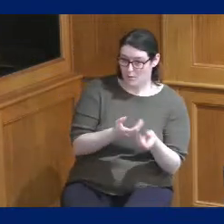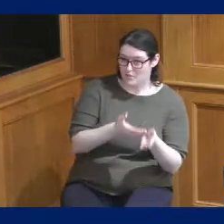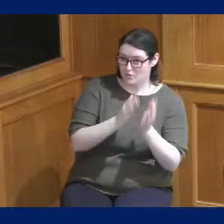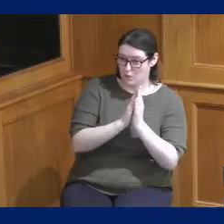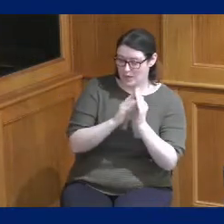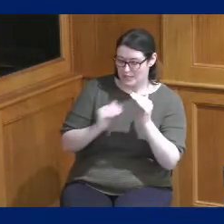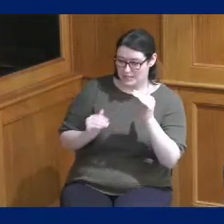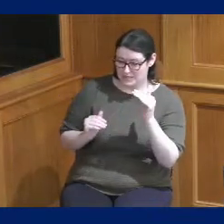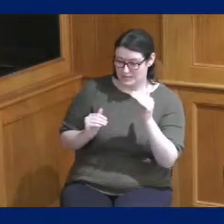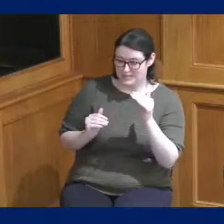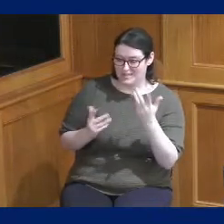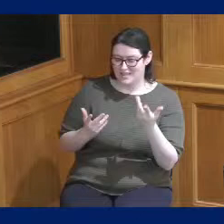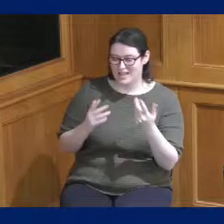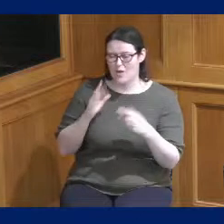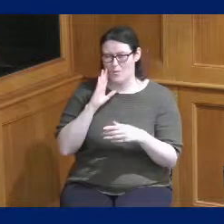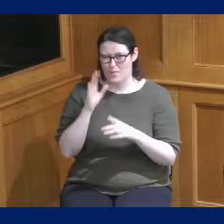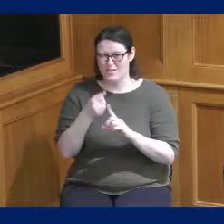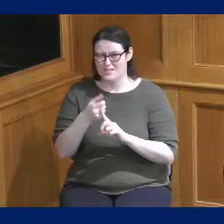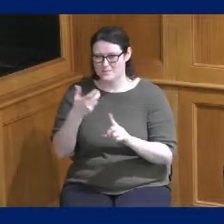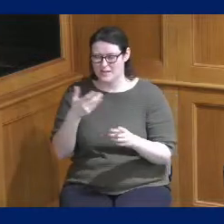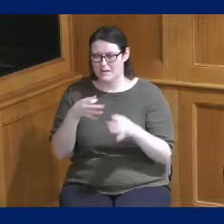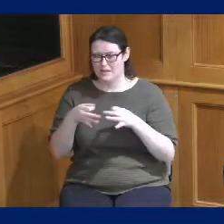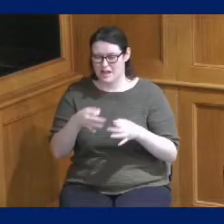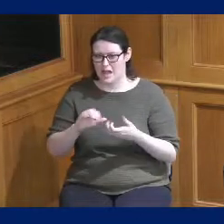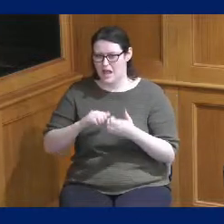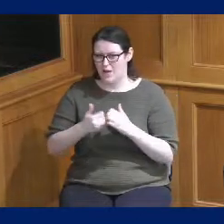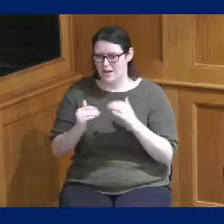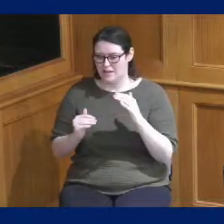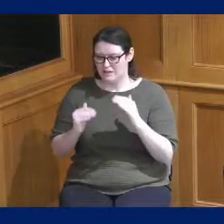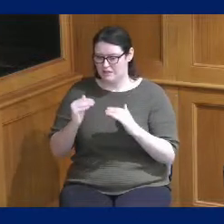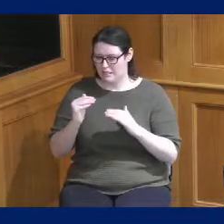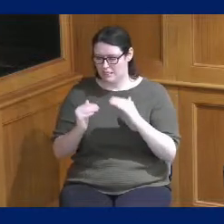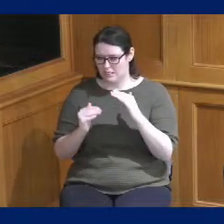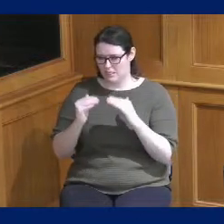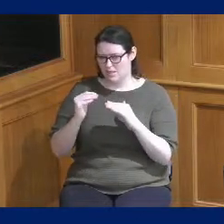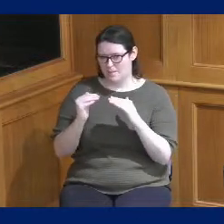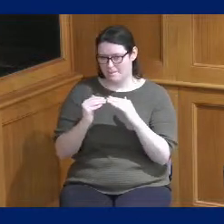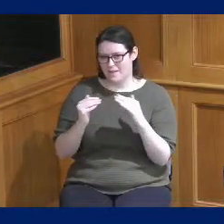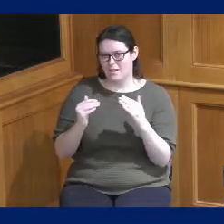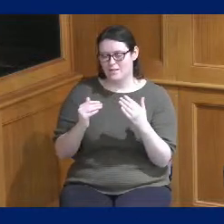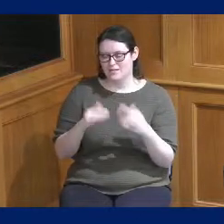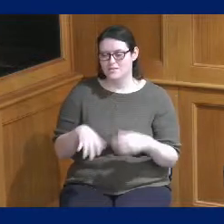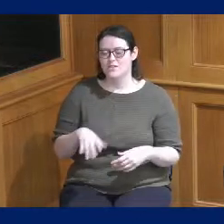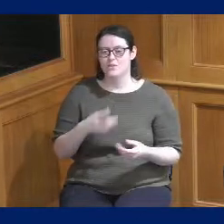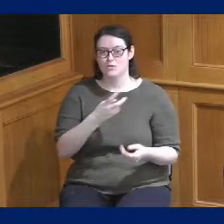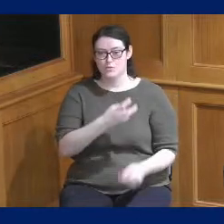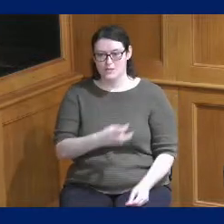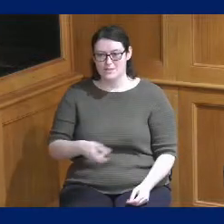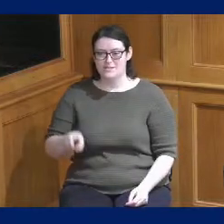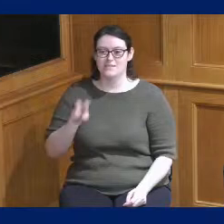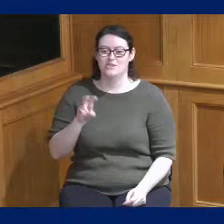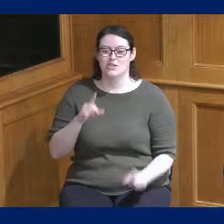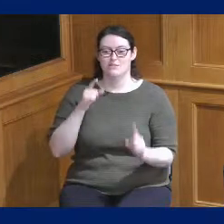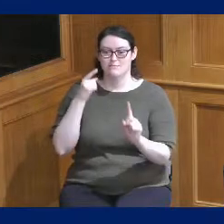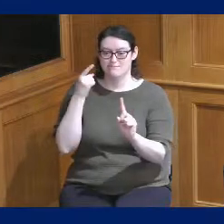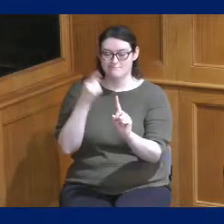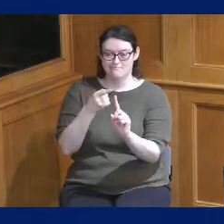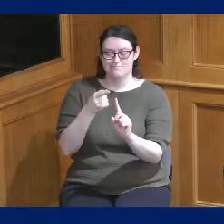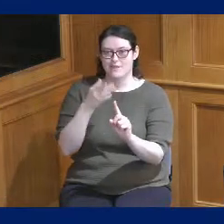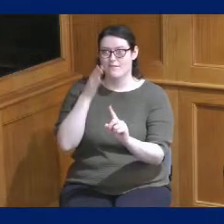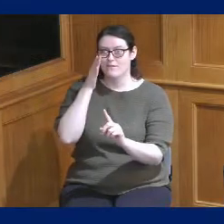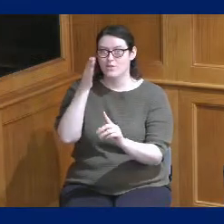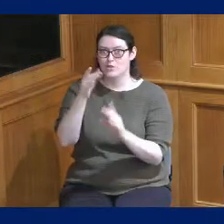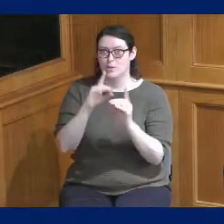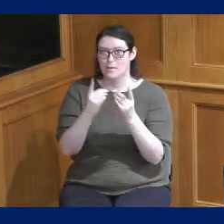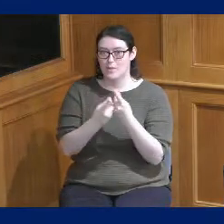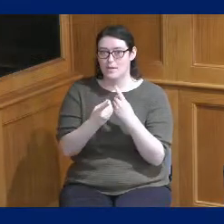in a little bit about how we went about balancing this budget. But as we transition, we're going to be looking to message that future departmental growth is